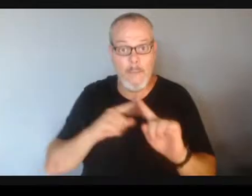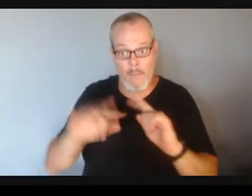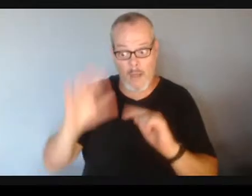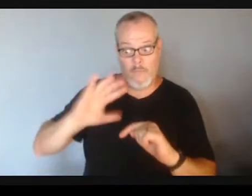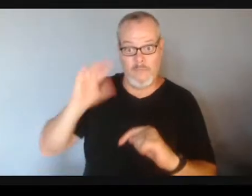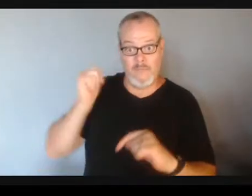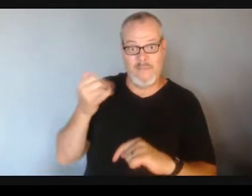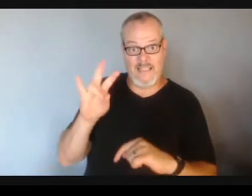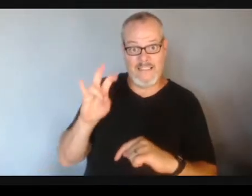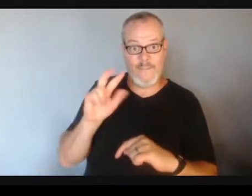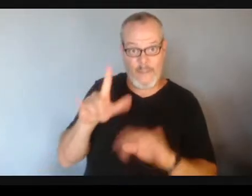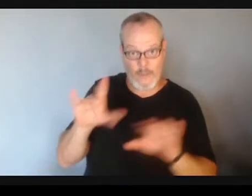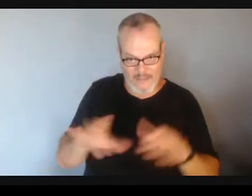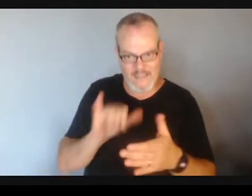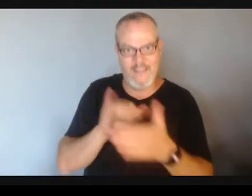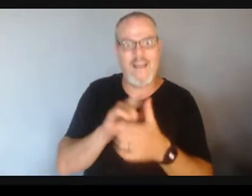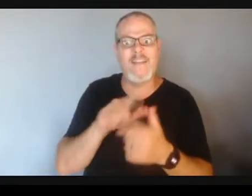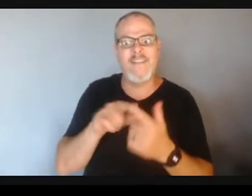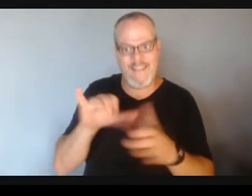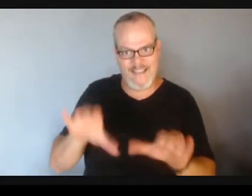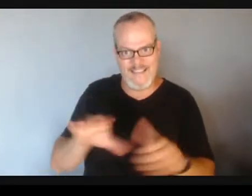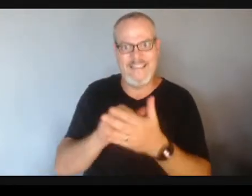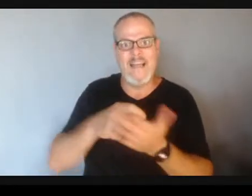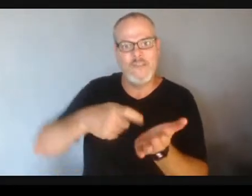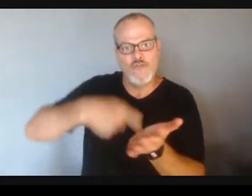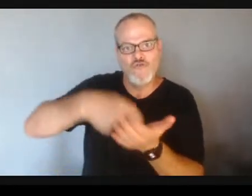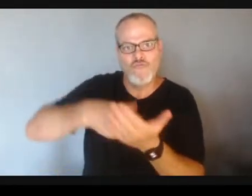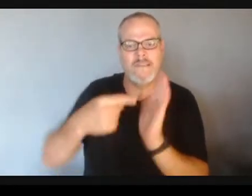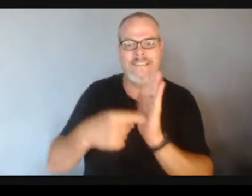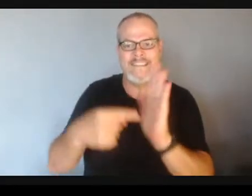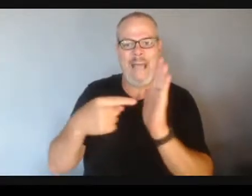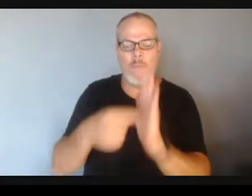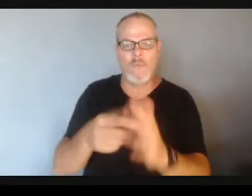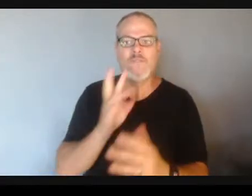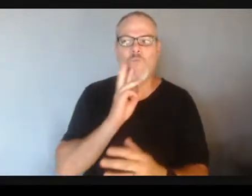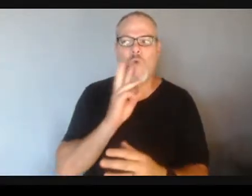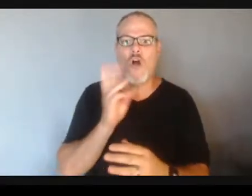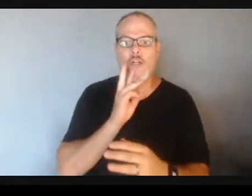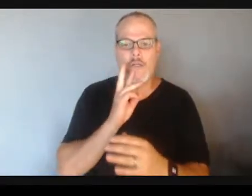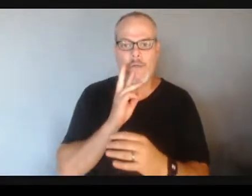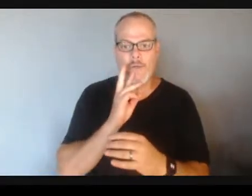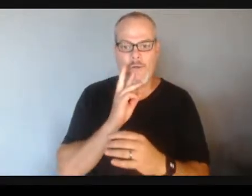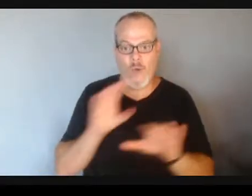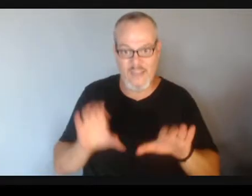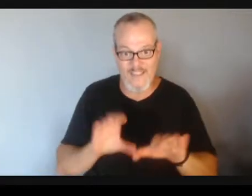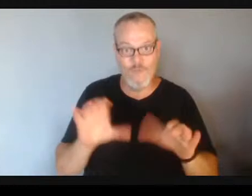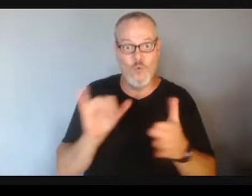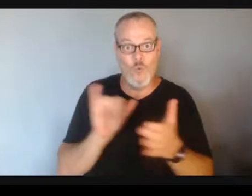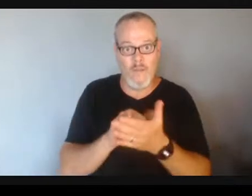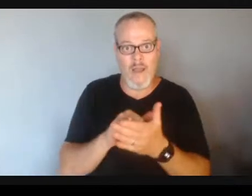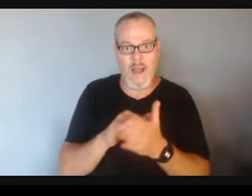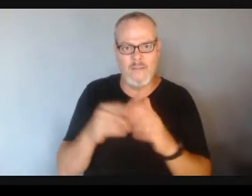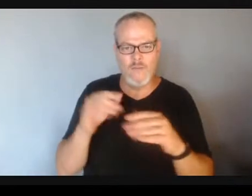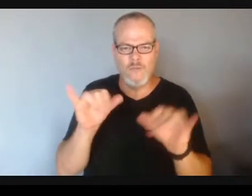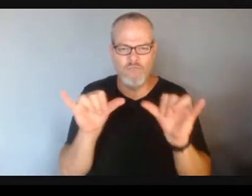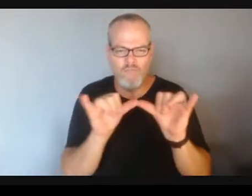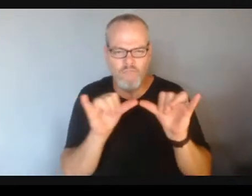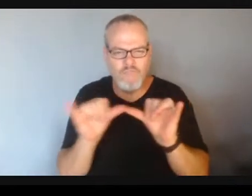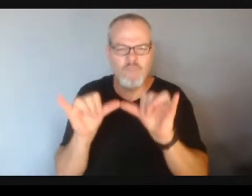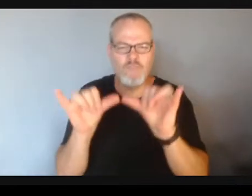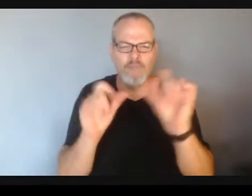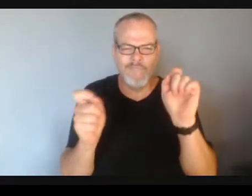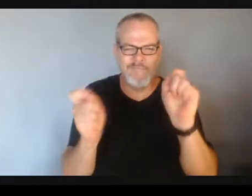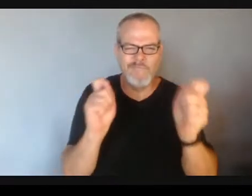And they're able to get the water samples, which they've done since, and be able to track little subtle changes and everything.